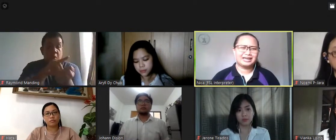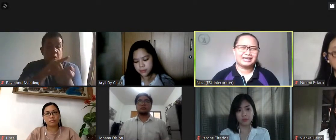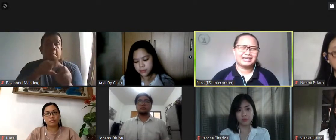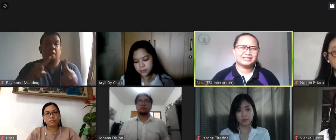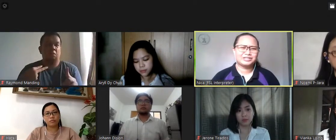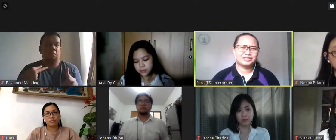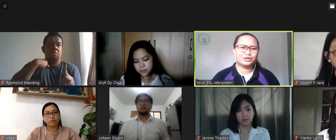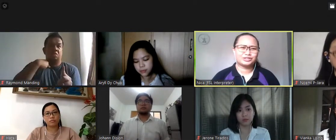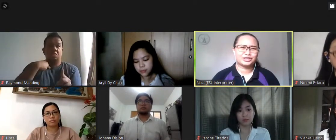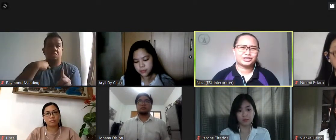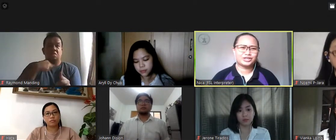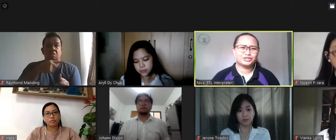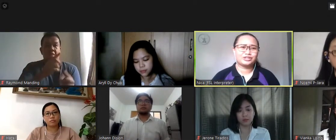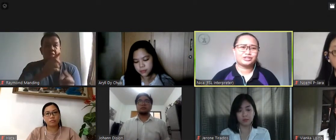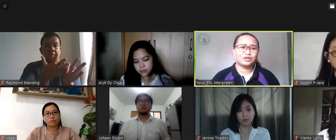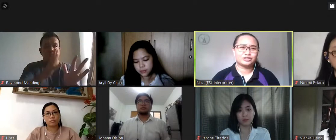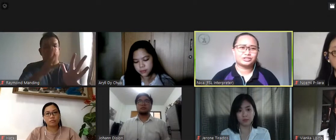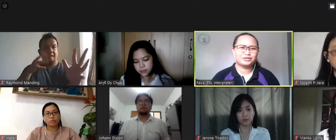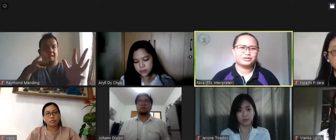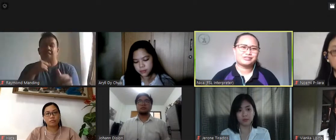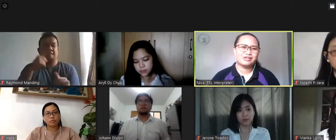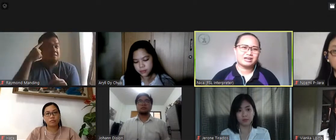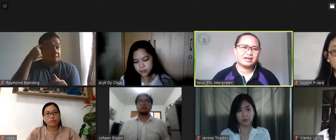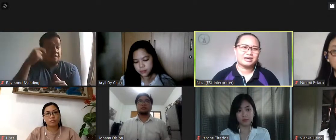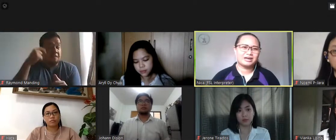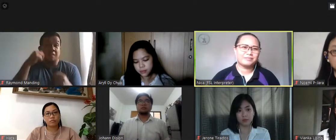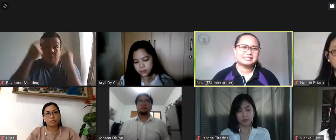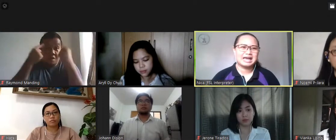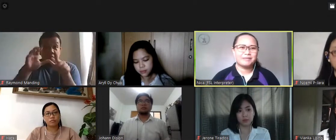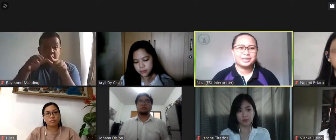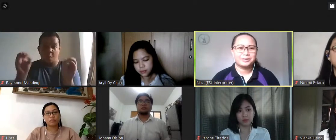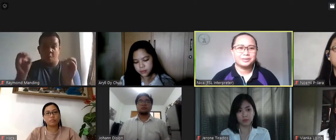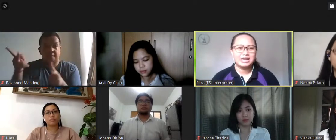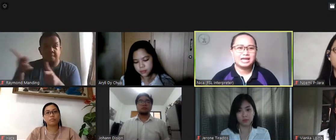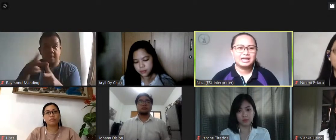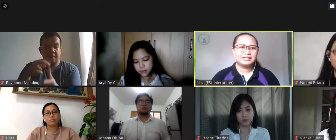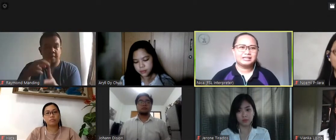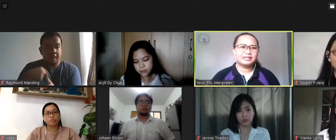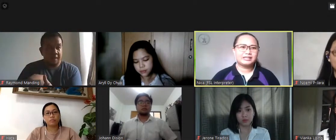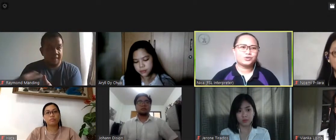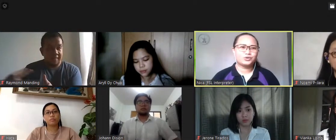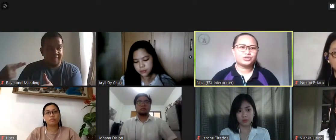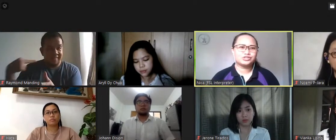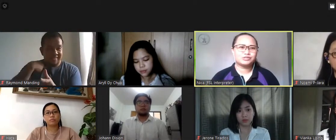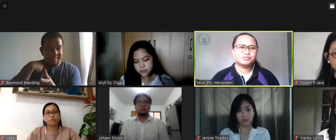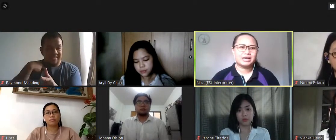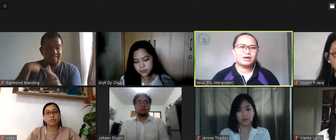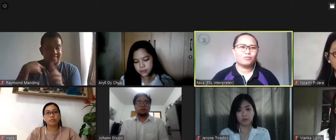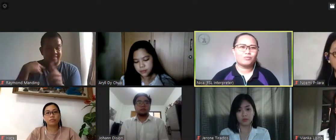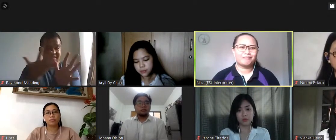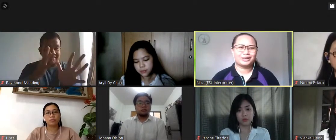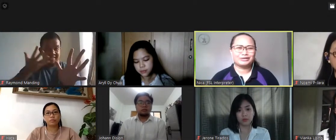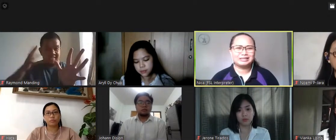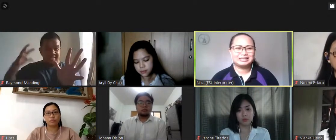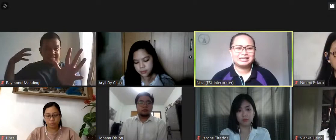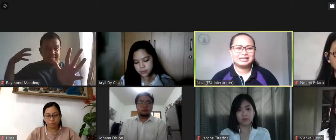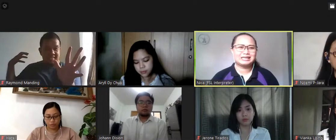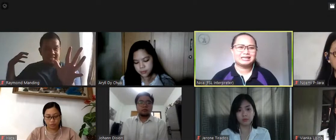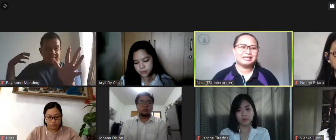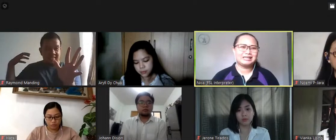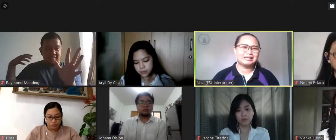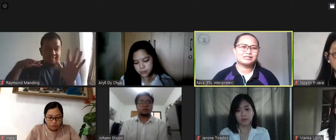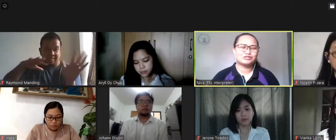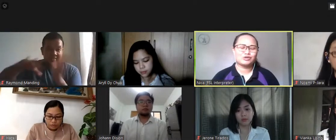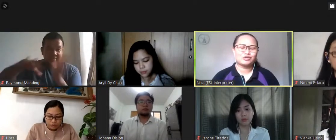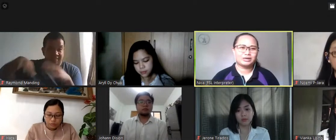I actually brought her to the doctor pero stuck nga kami kasi ang haba ng pila. Tapos yung concerns parang walang priority, ganyan,